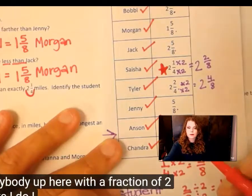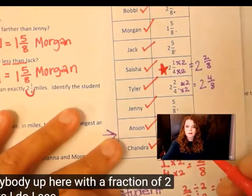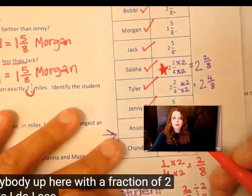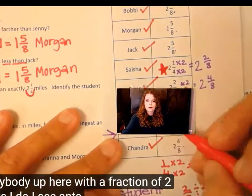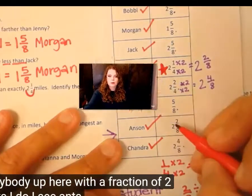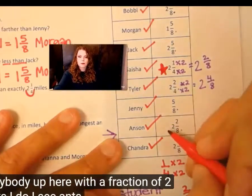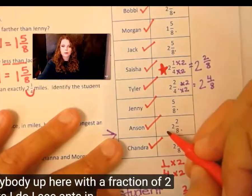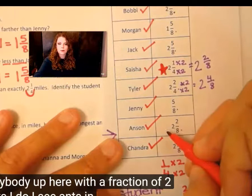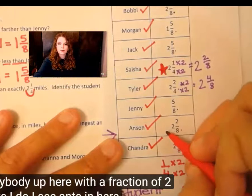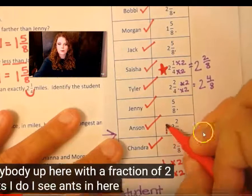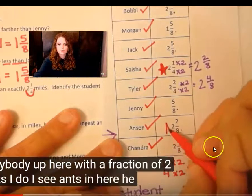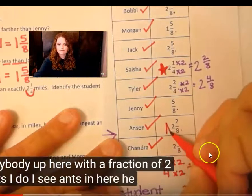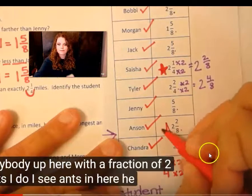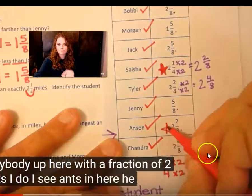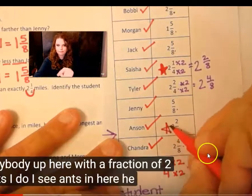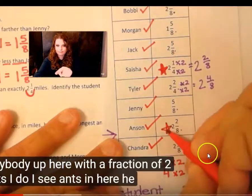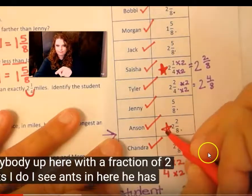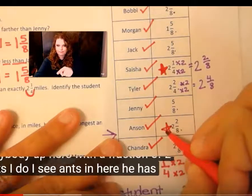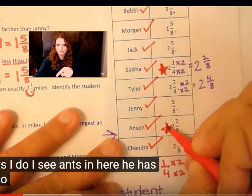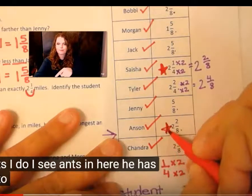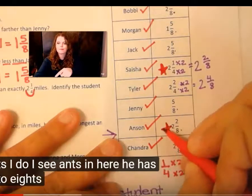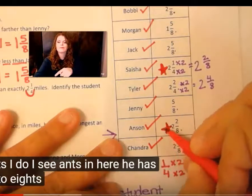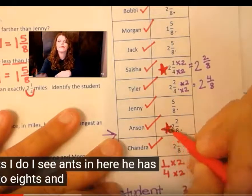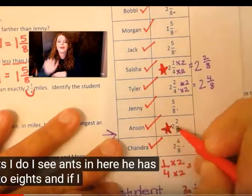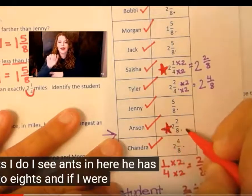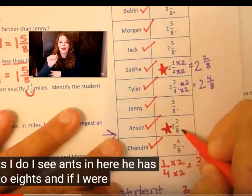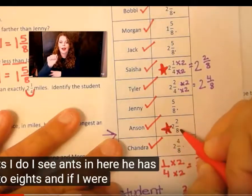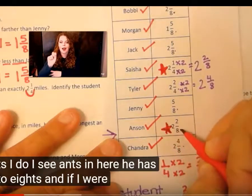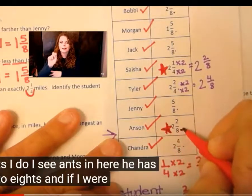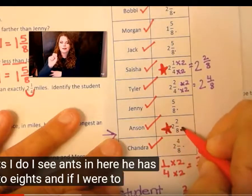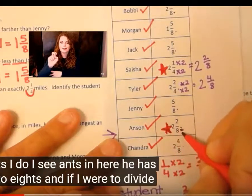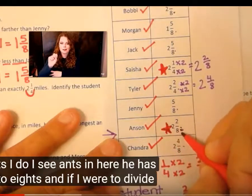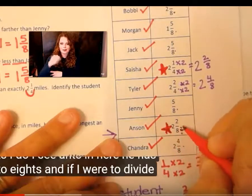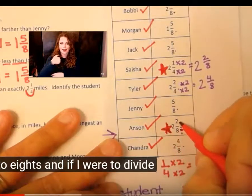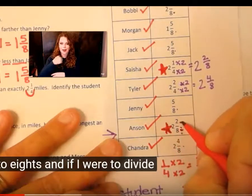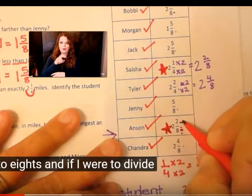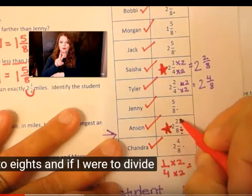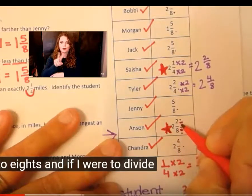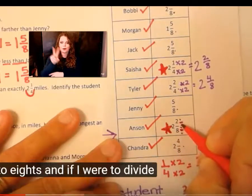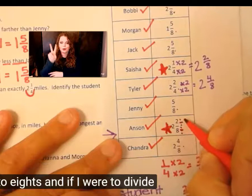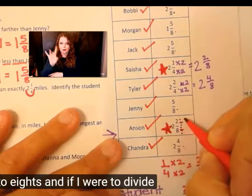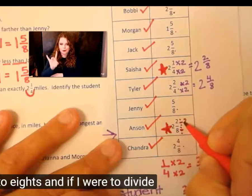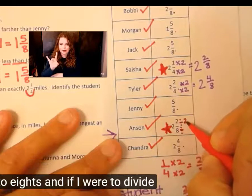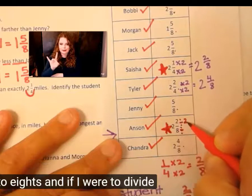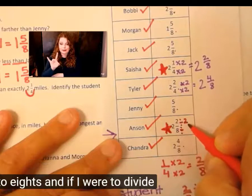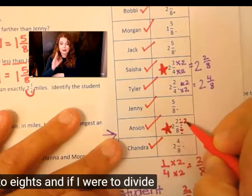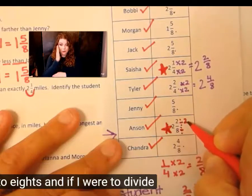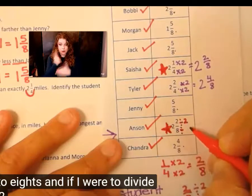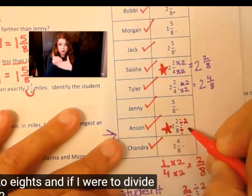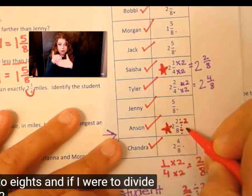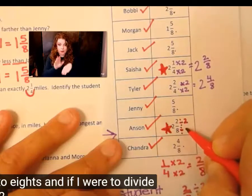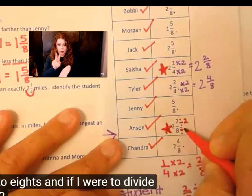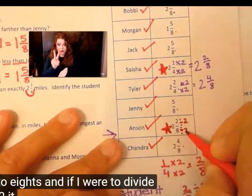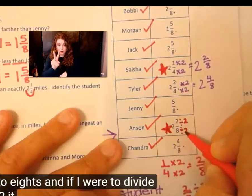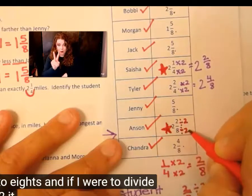I do. I see Anson here. He has 2 2/8, and if I were to divide his